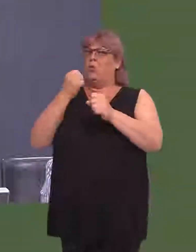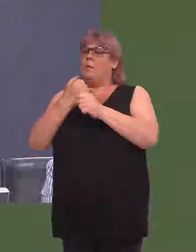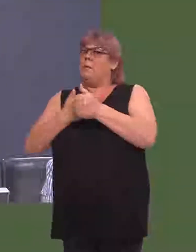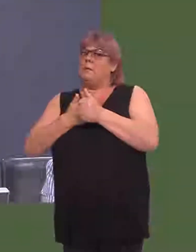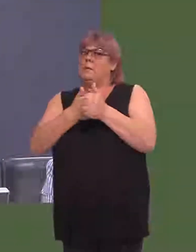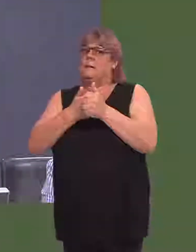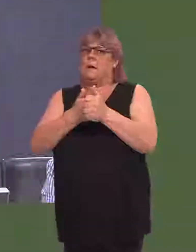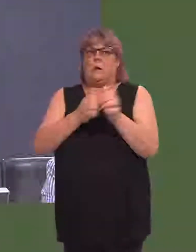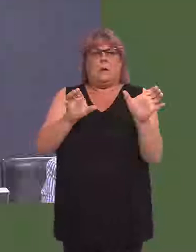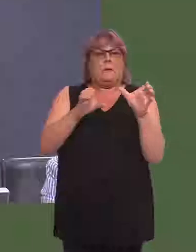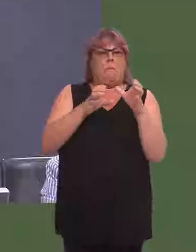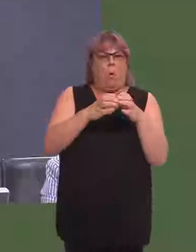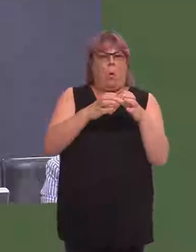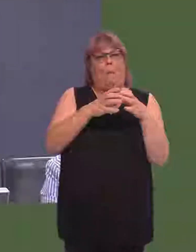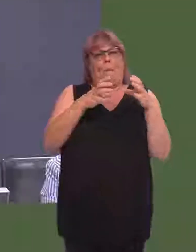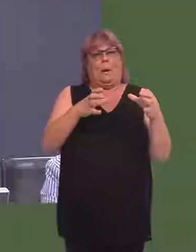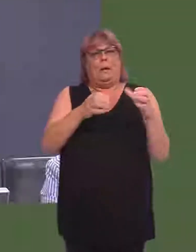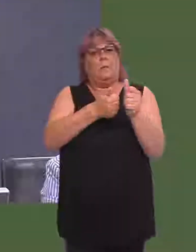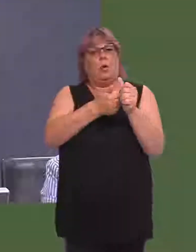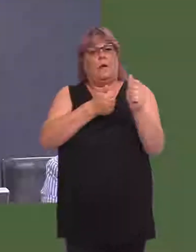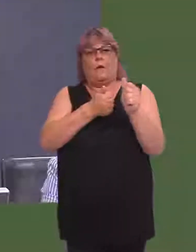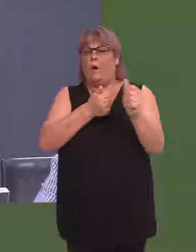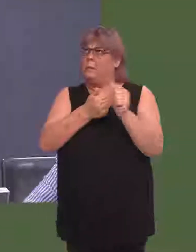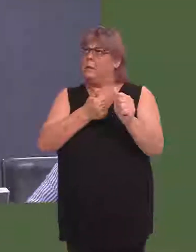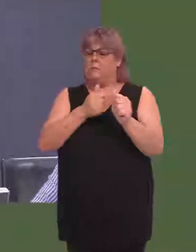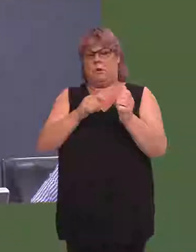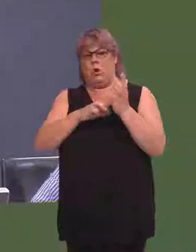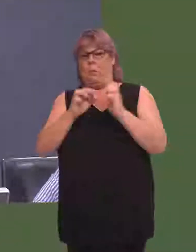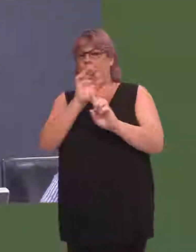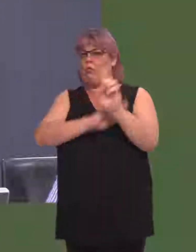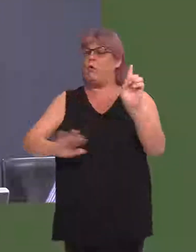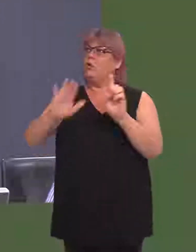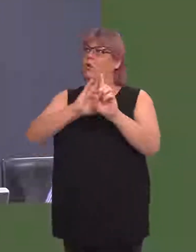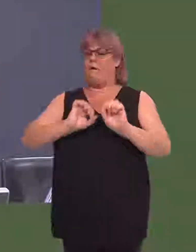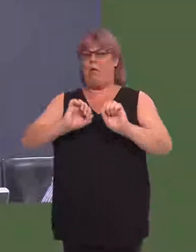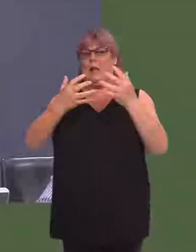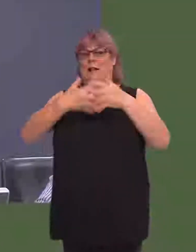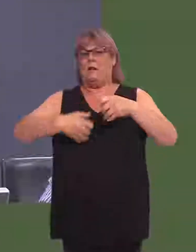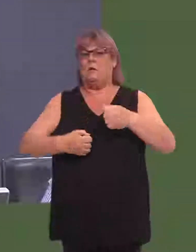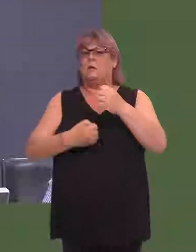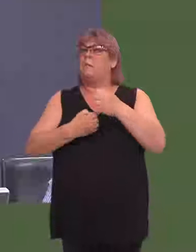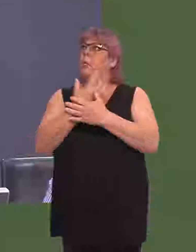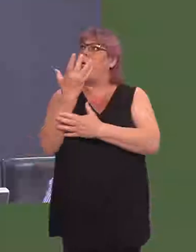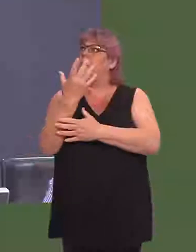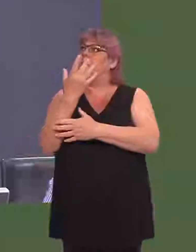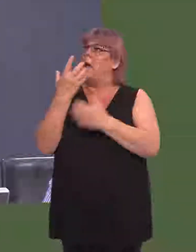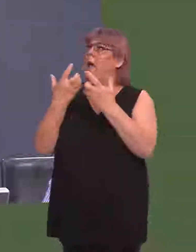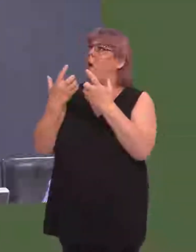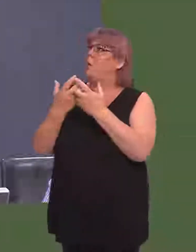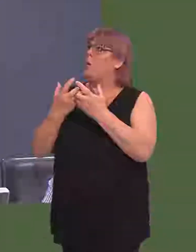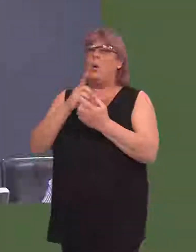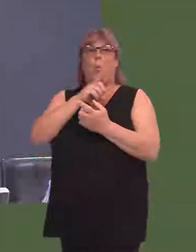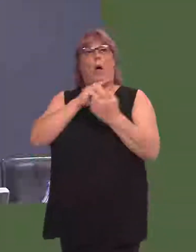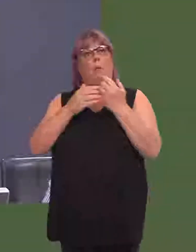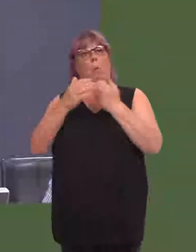Government is taking to assist small and medium-sized technology firms in Newport and the region so that we can seize the opportunities